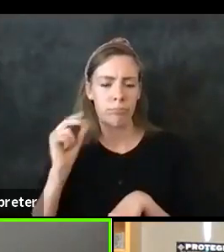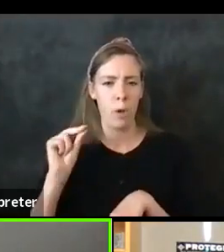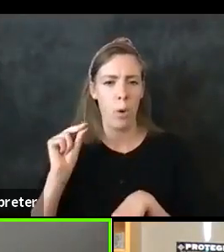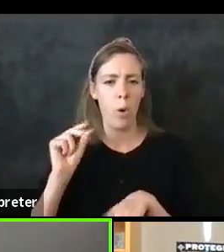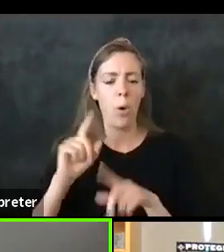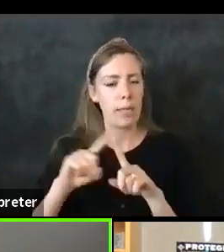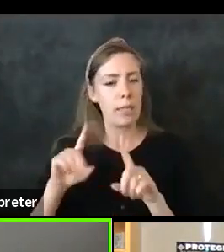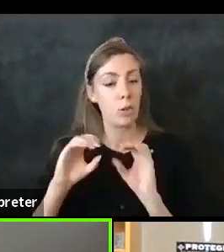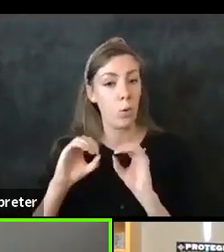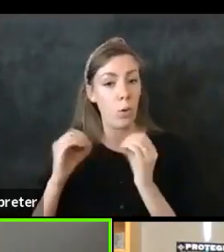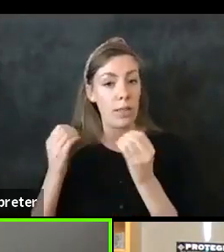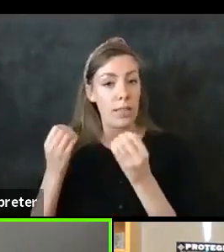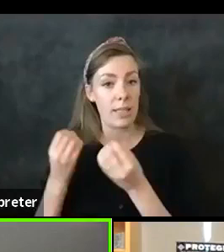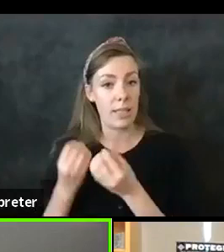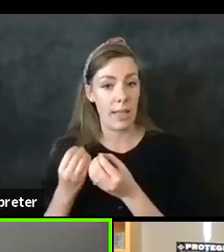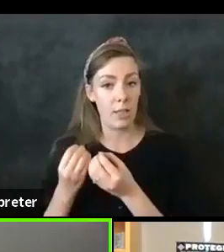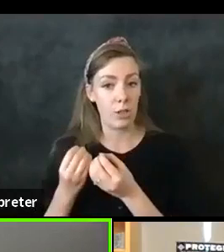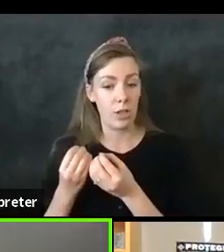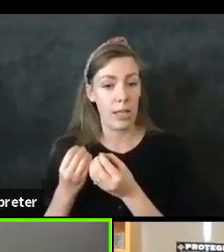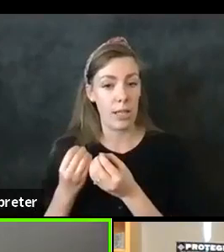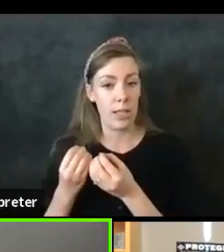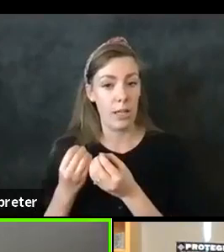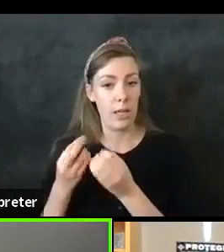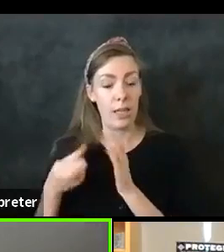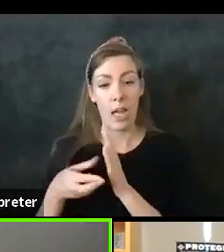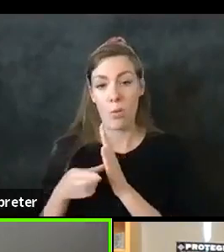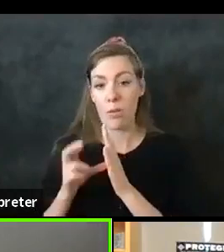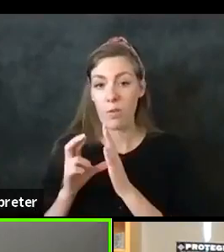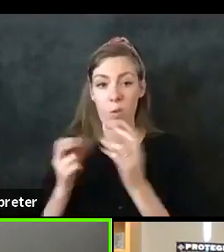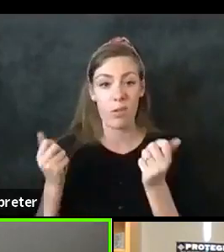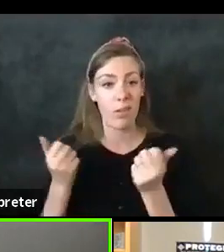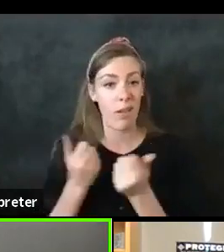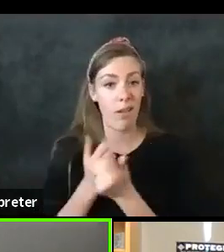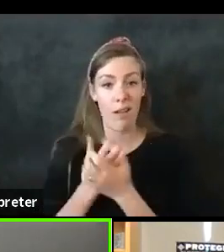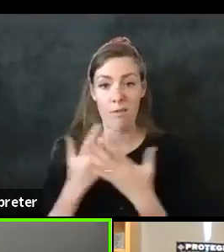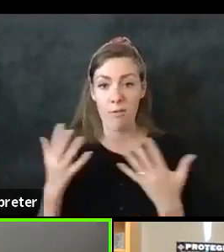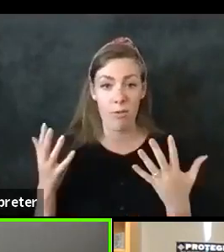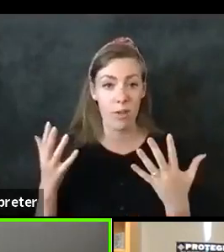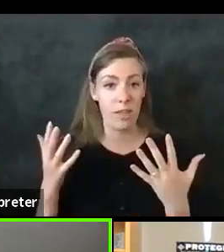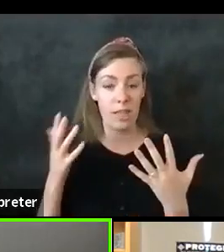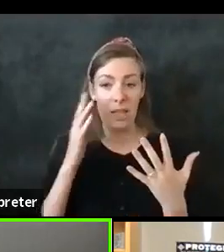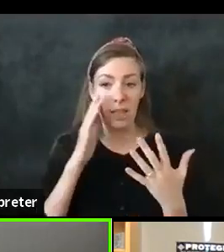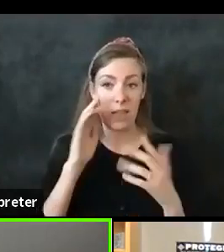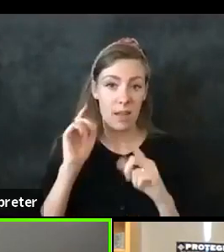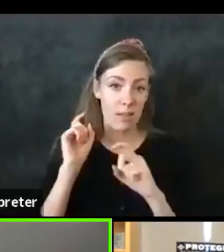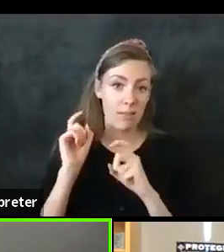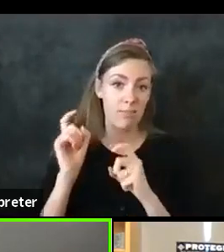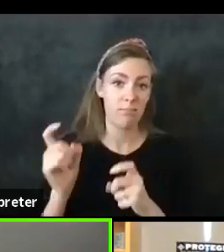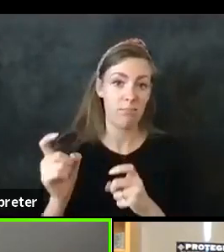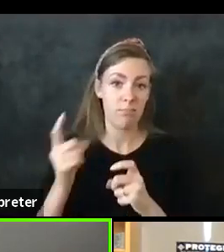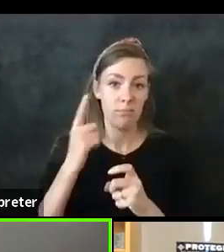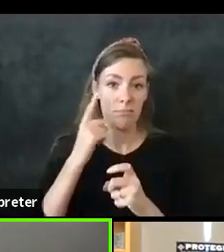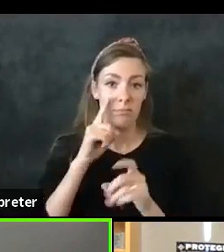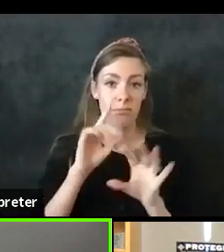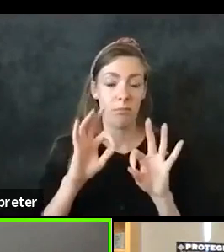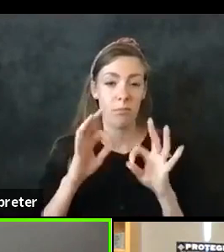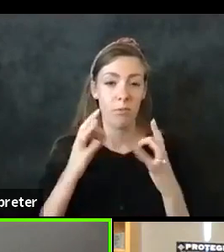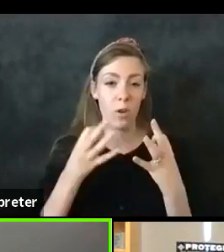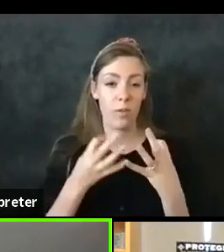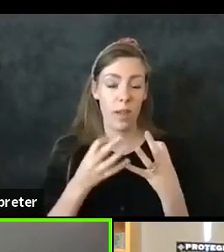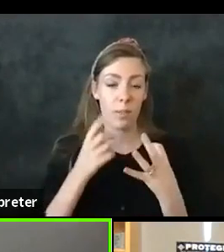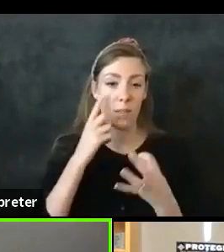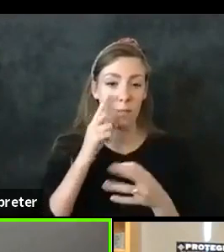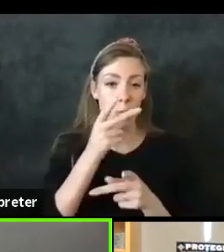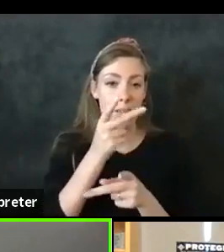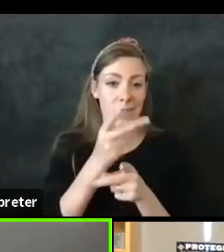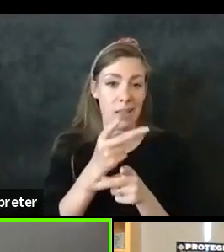an organization that reviews everything that is placed upon families in order to take care of